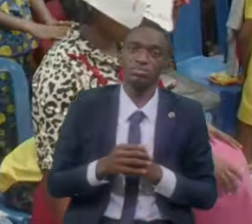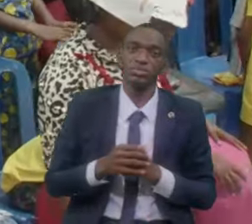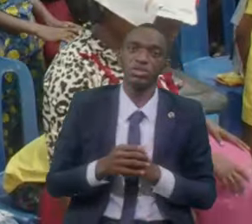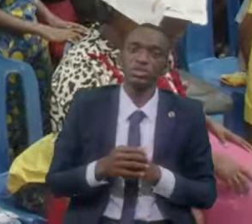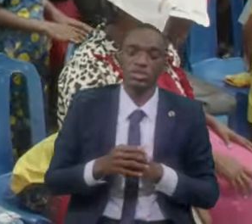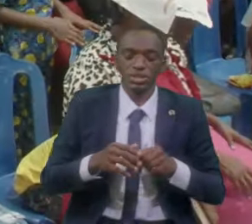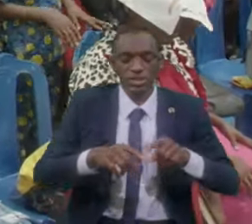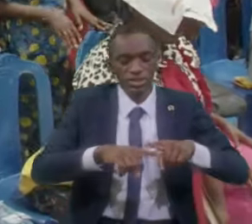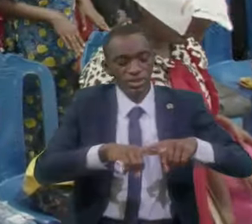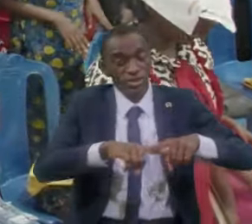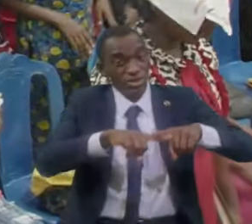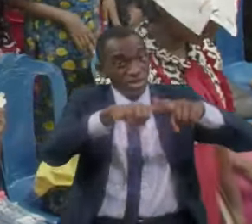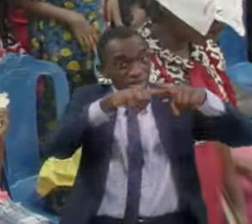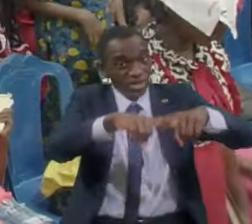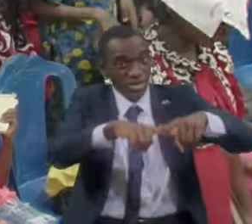Lean